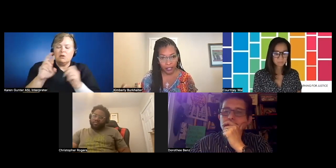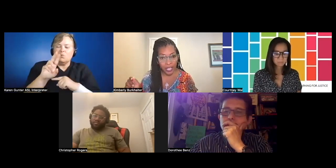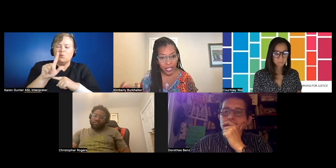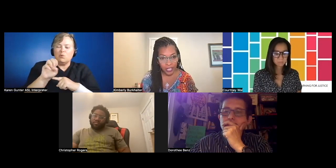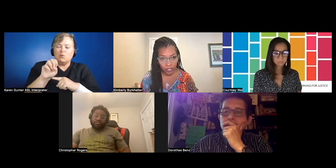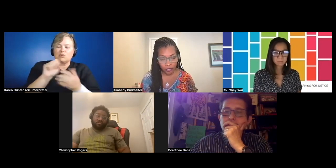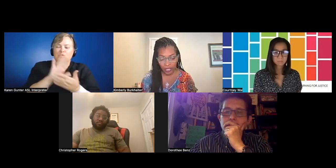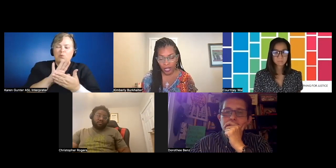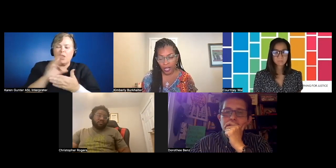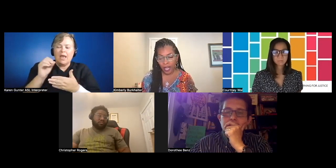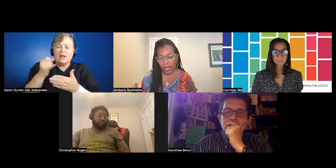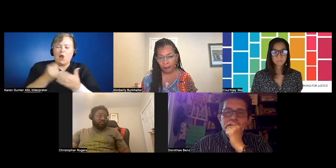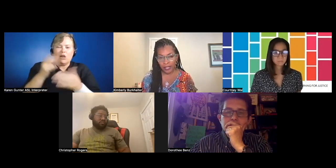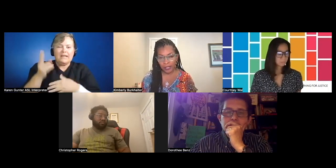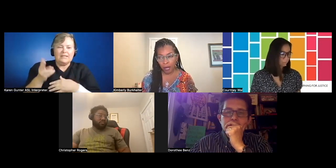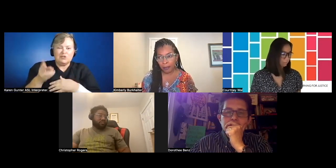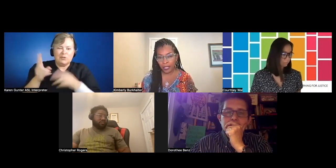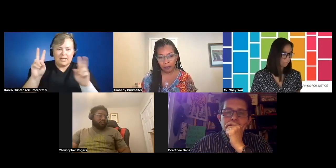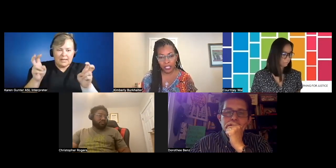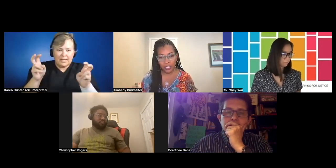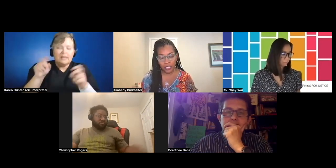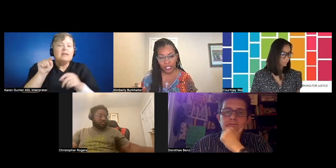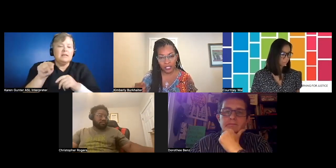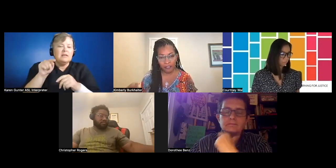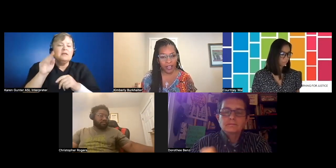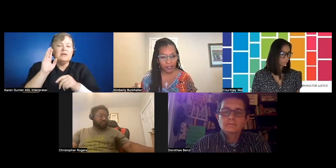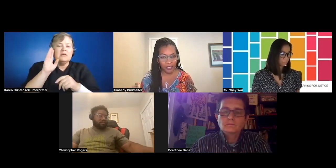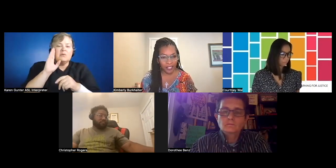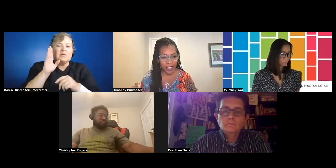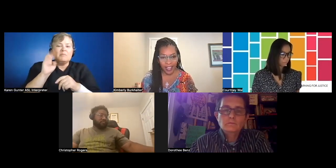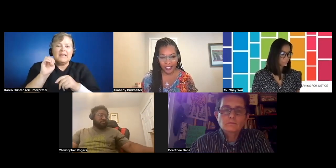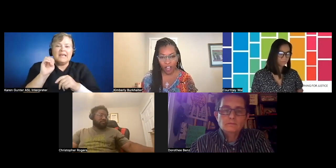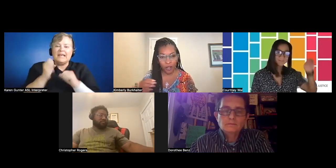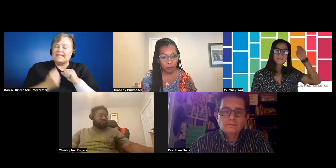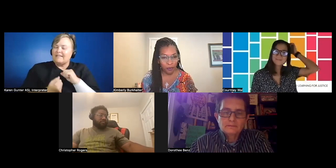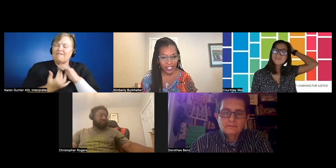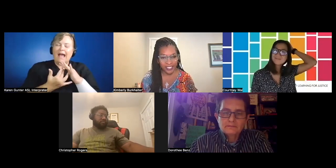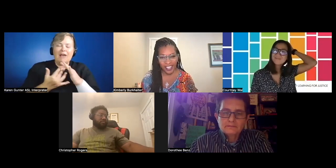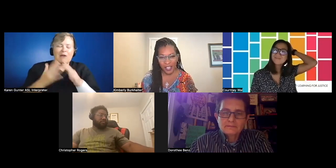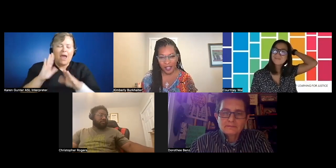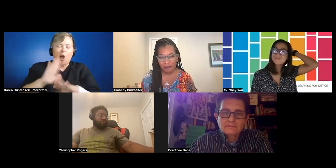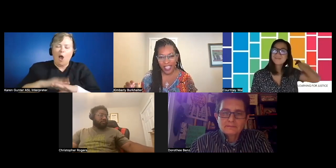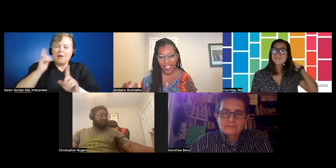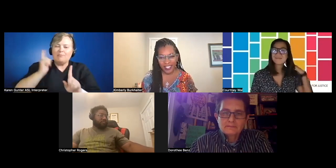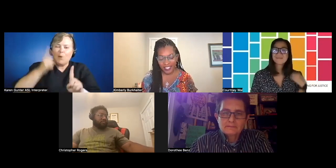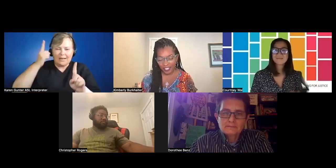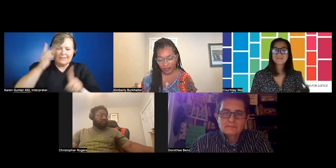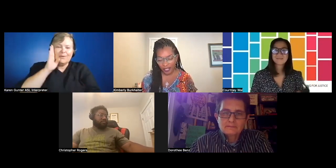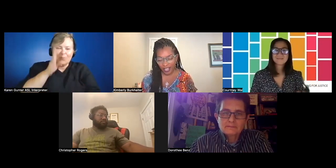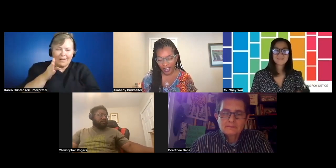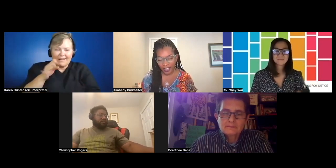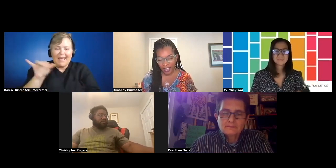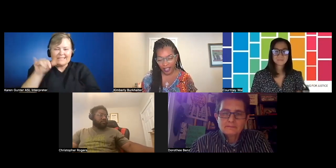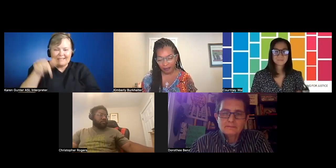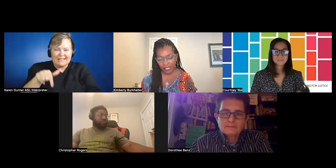Hard History. It's probably going to be just as fiery and on point as this